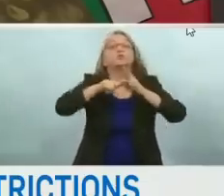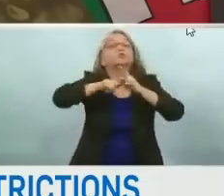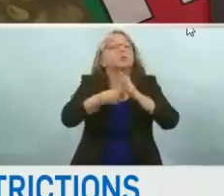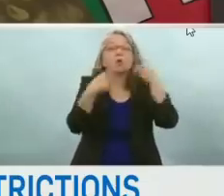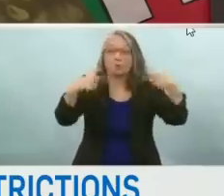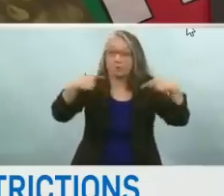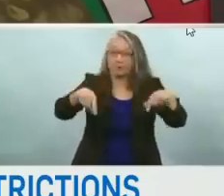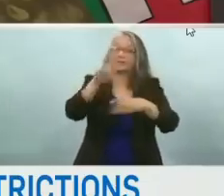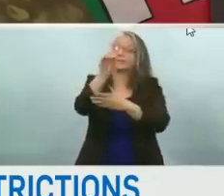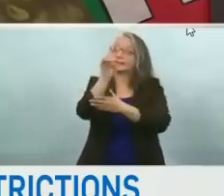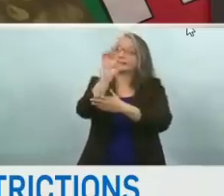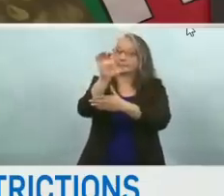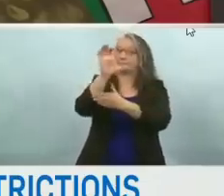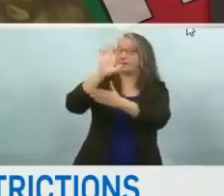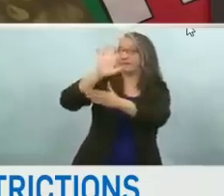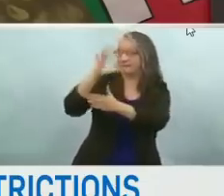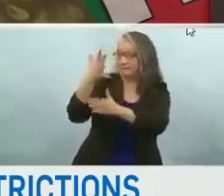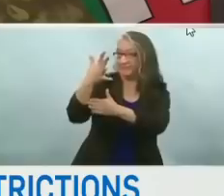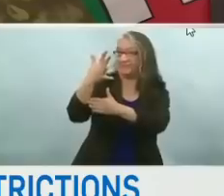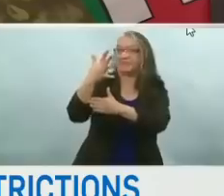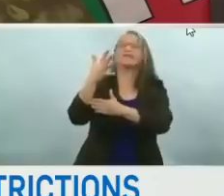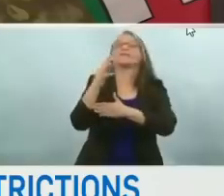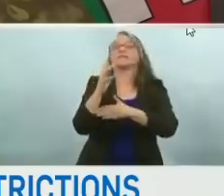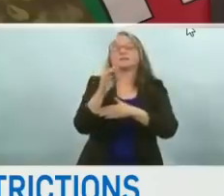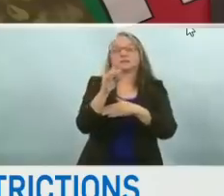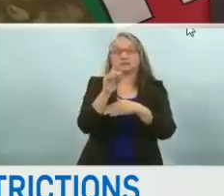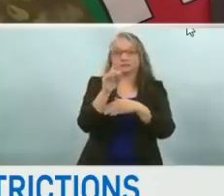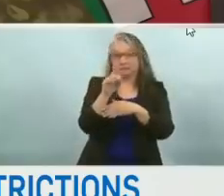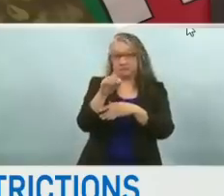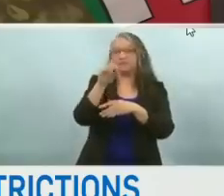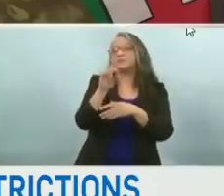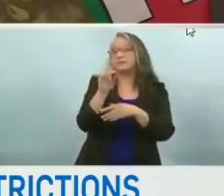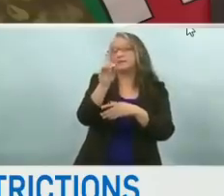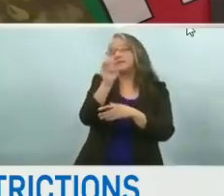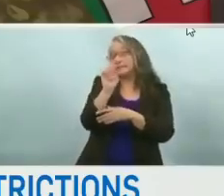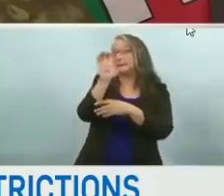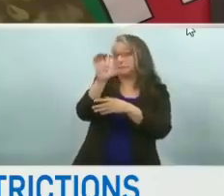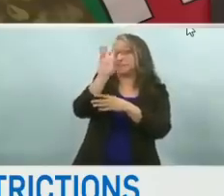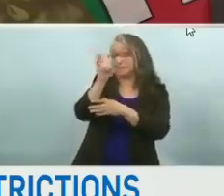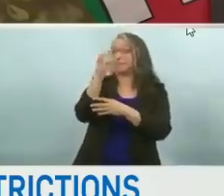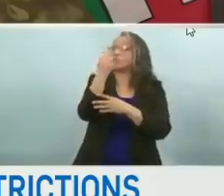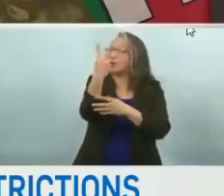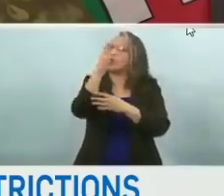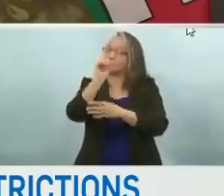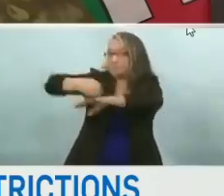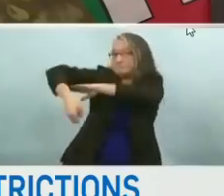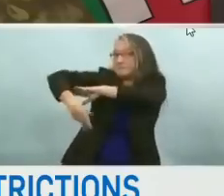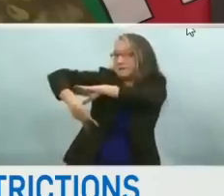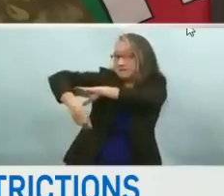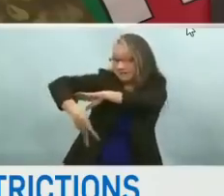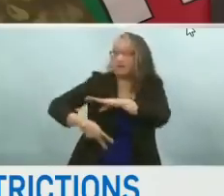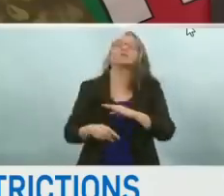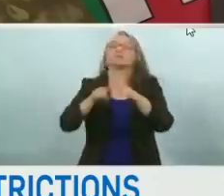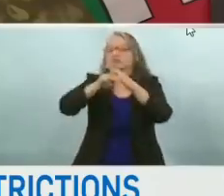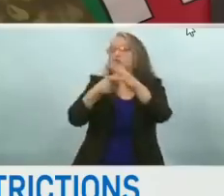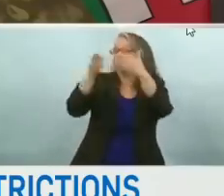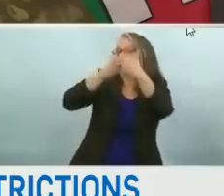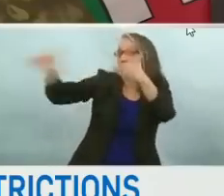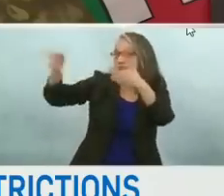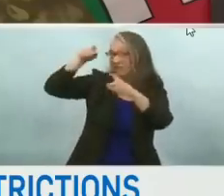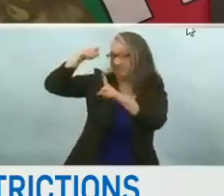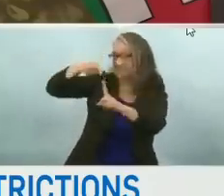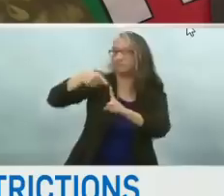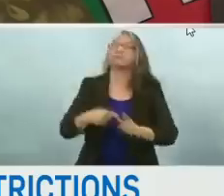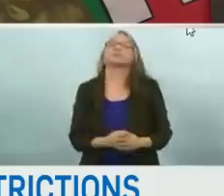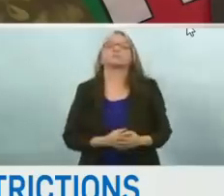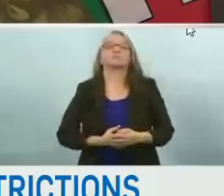publicly run testing sites. Those PCR tests are for symptomatic individuals or those individuals directed by their healthcare